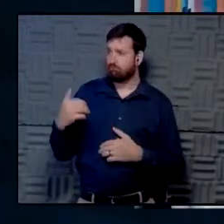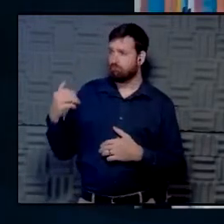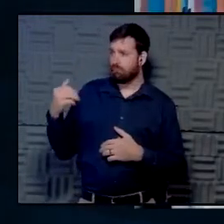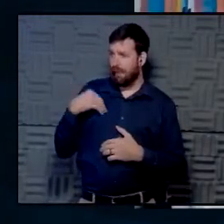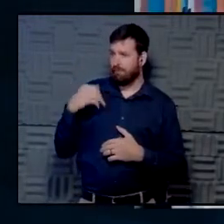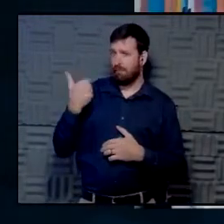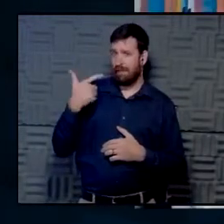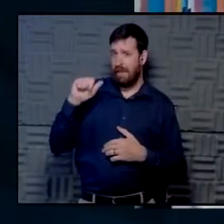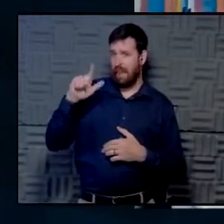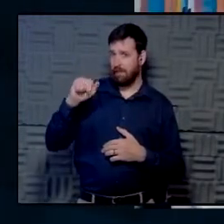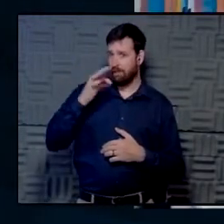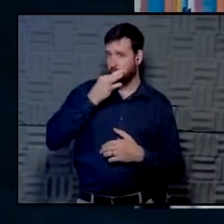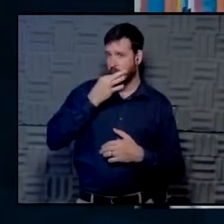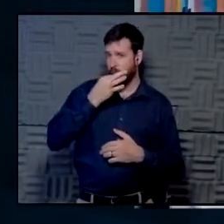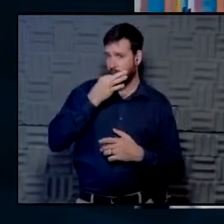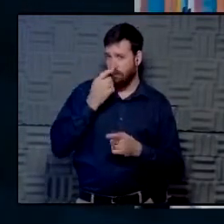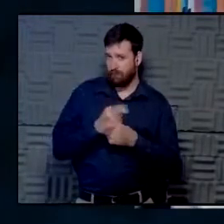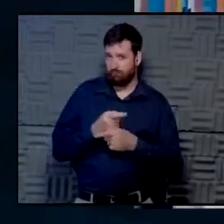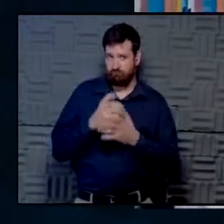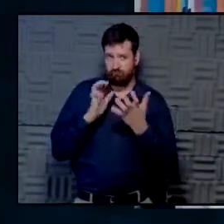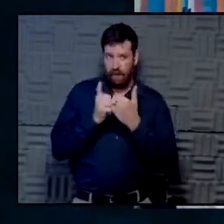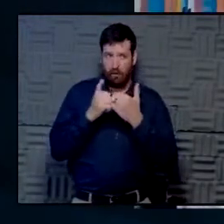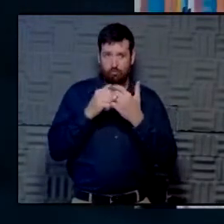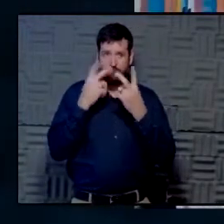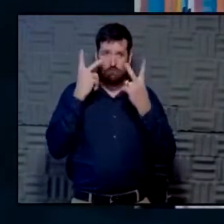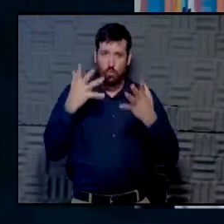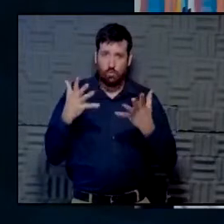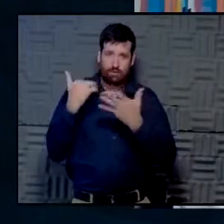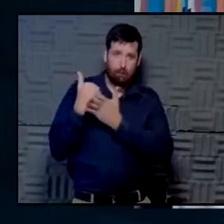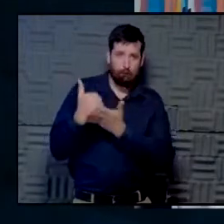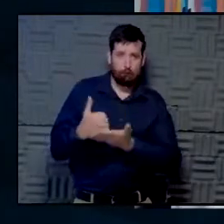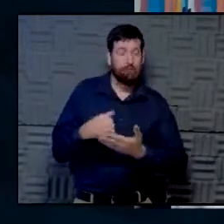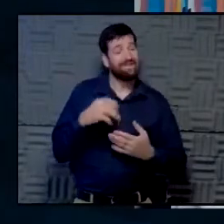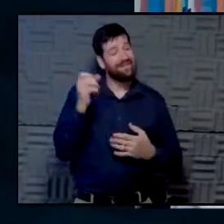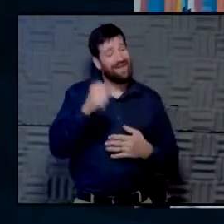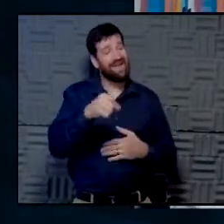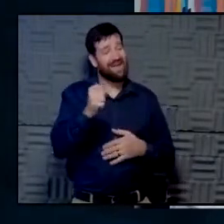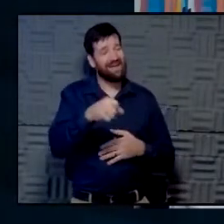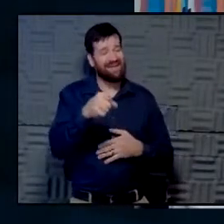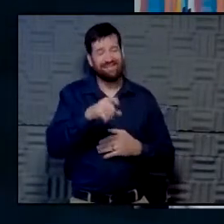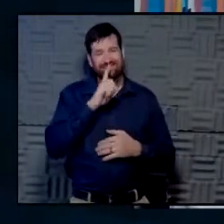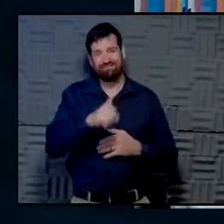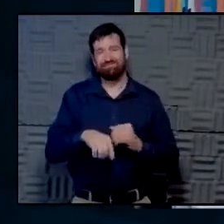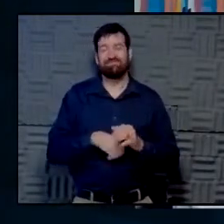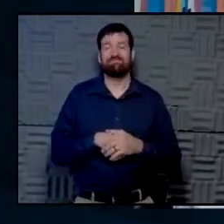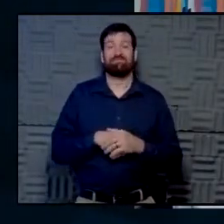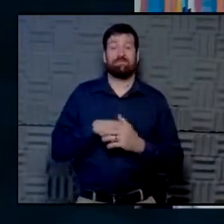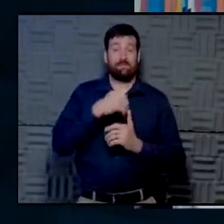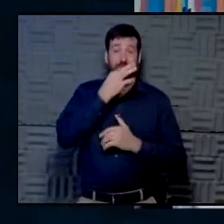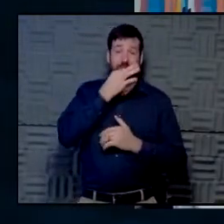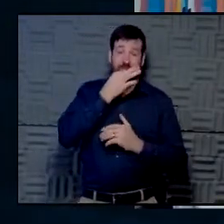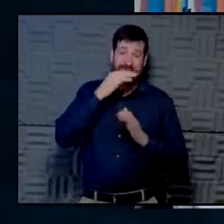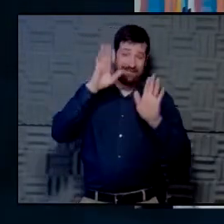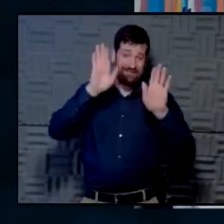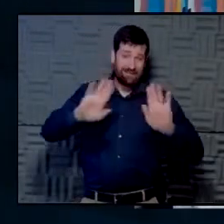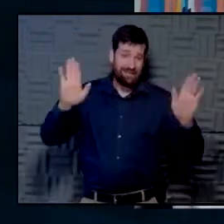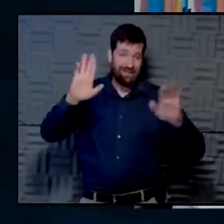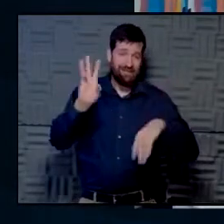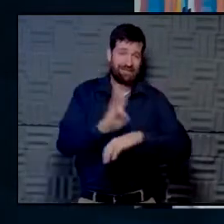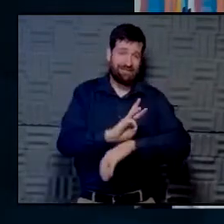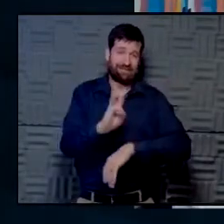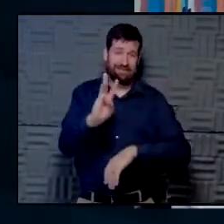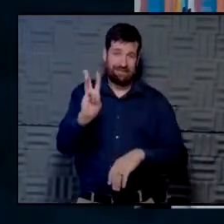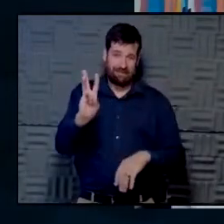gala coming up. Can you tell us about that and how our viewers can help as well? Yeah, we do. It's this Sunday at 6